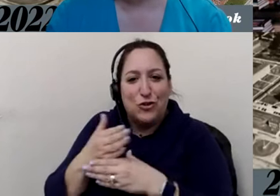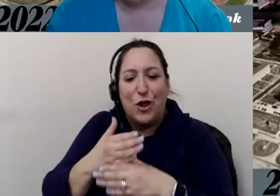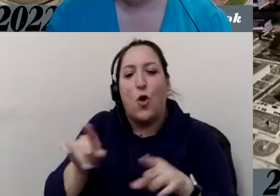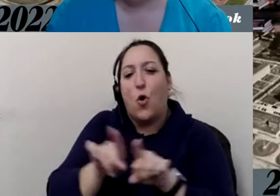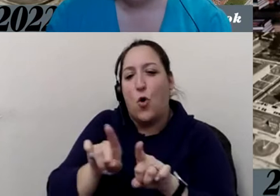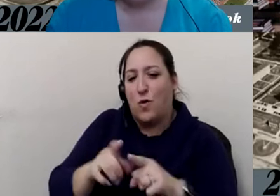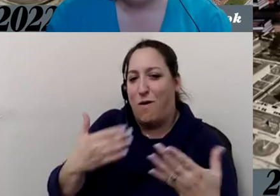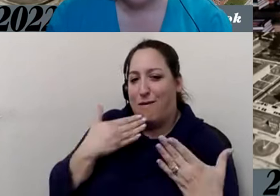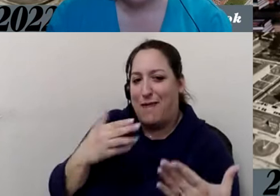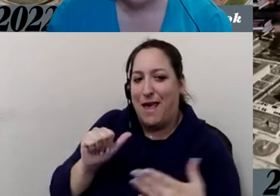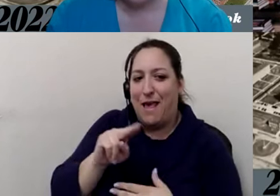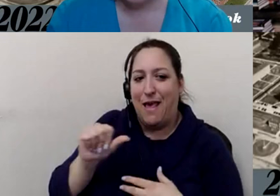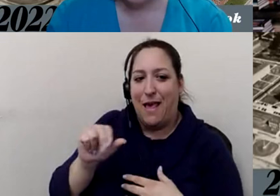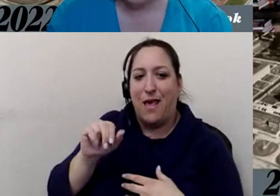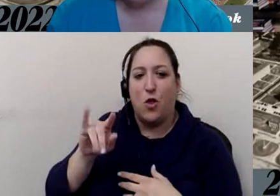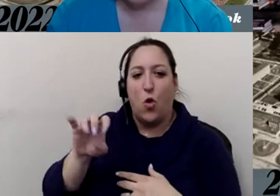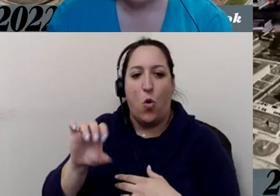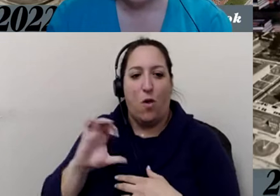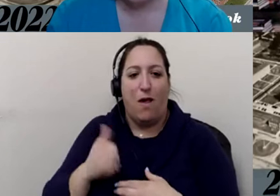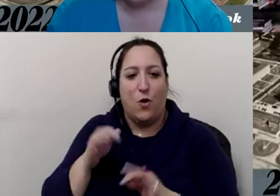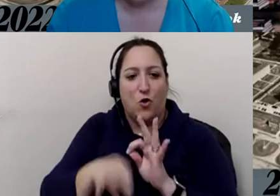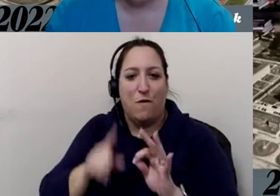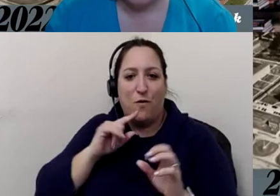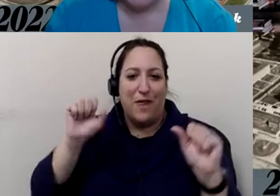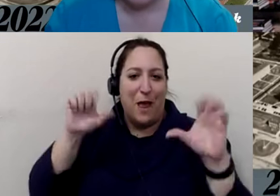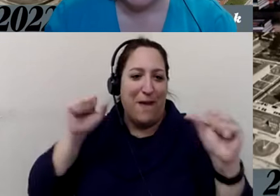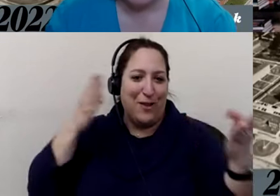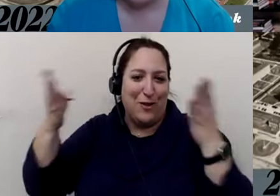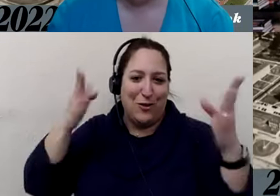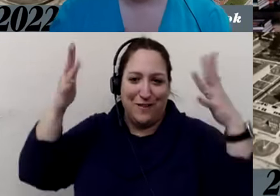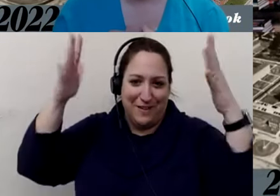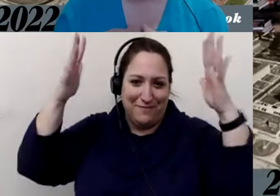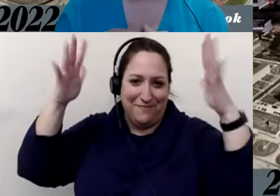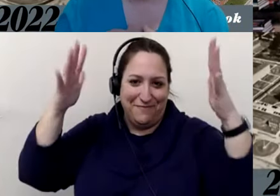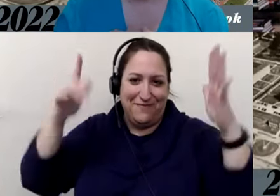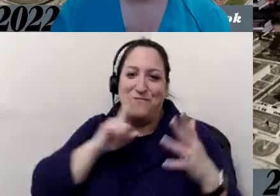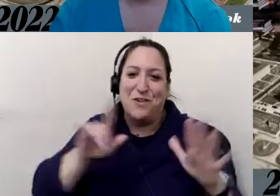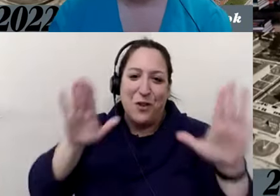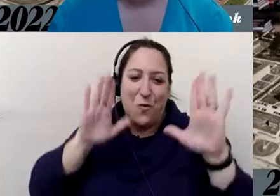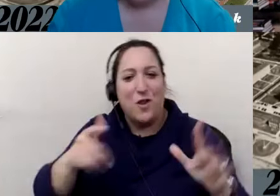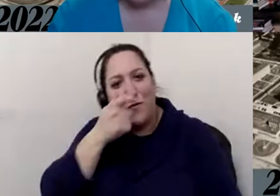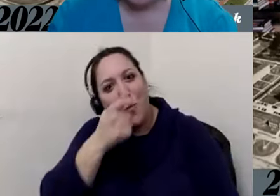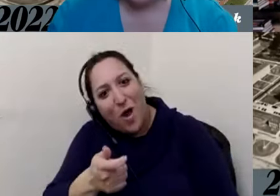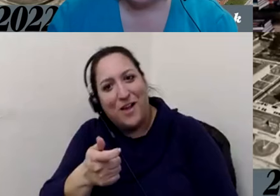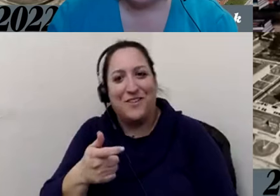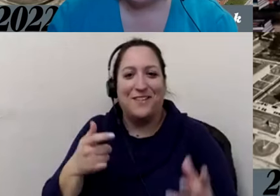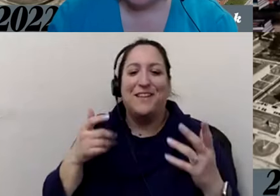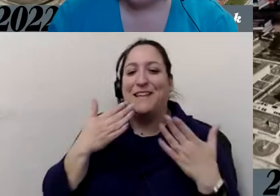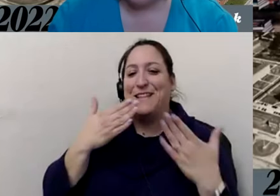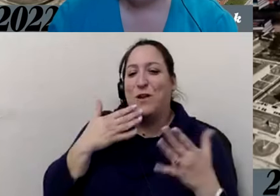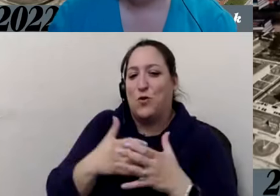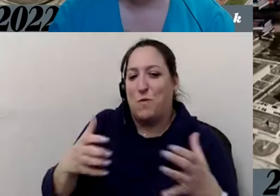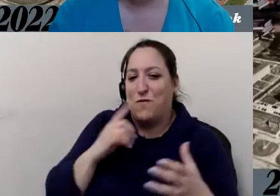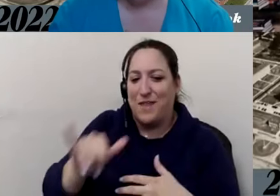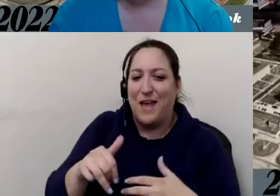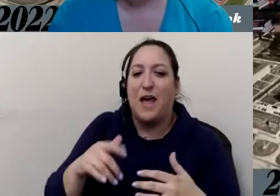thank Anna and Nicole, our interpreters, for their amazing service. It's been really wonderful to watch. And thank you so much for that.